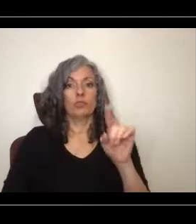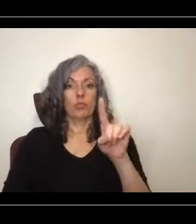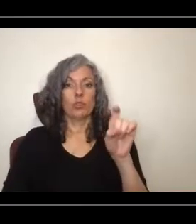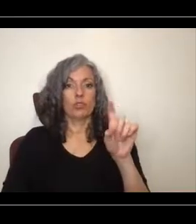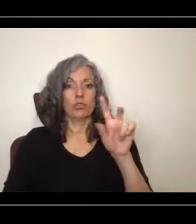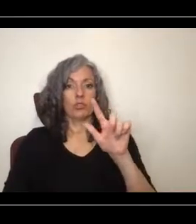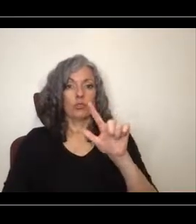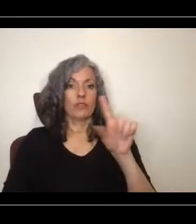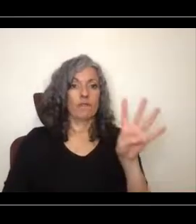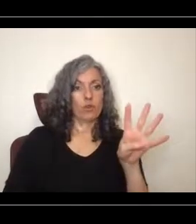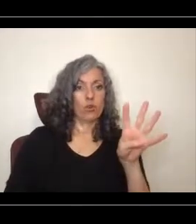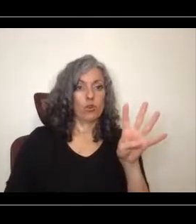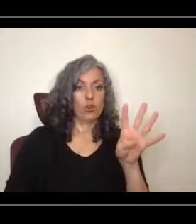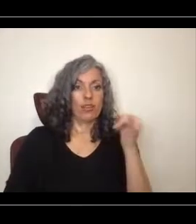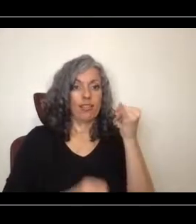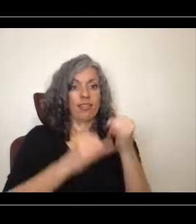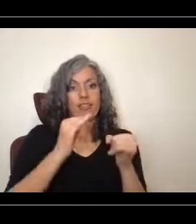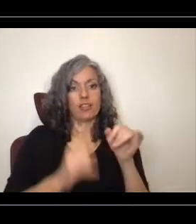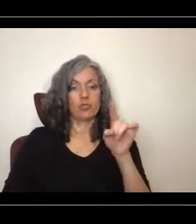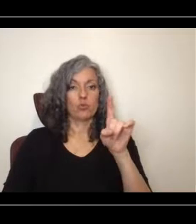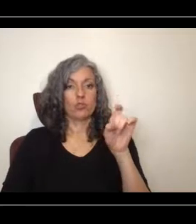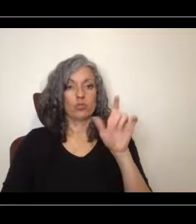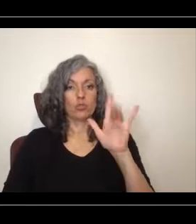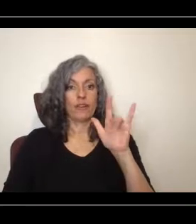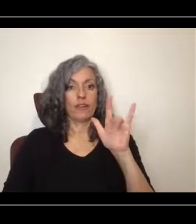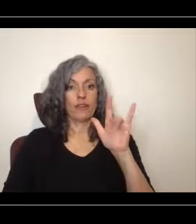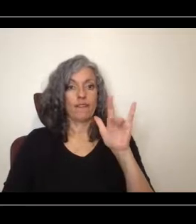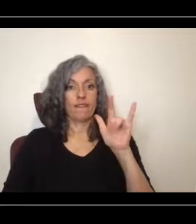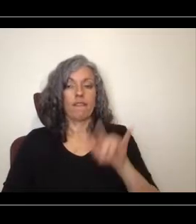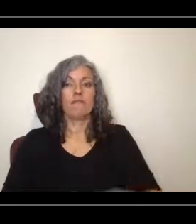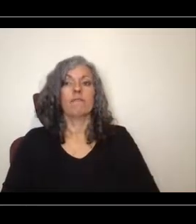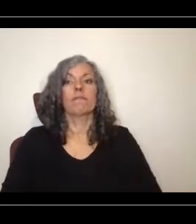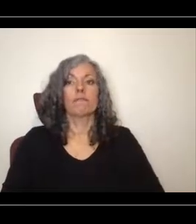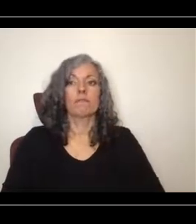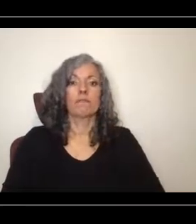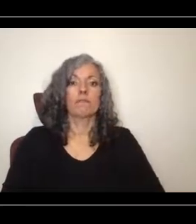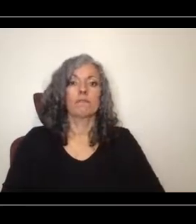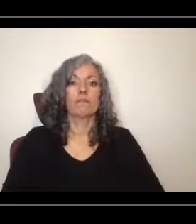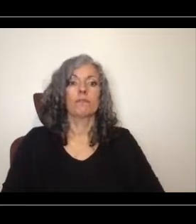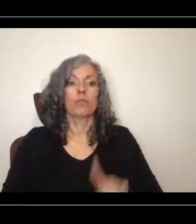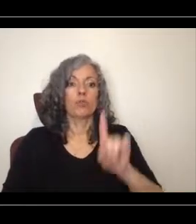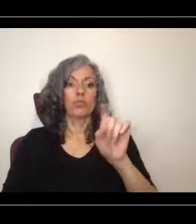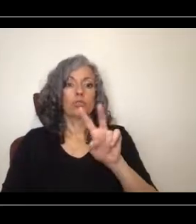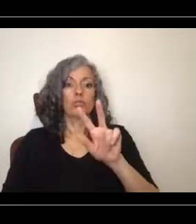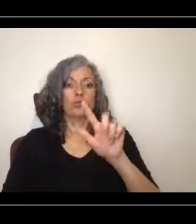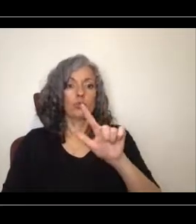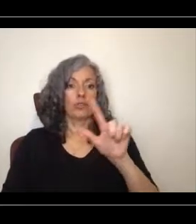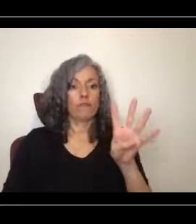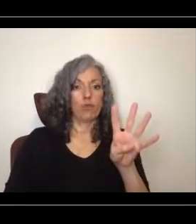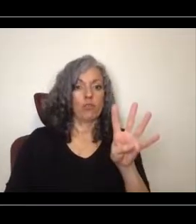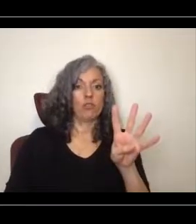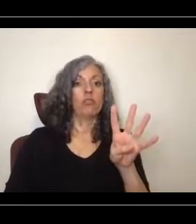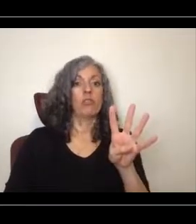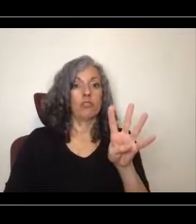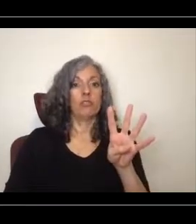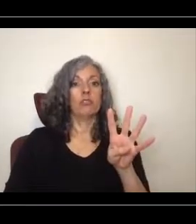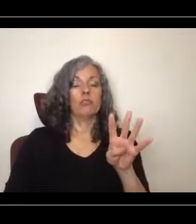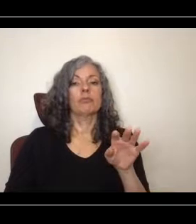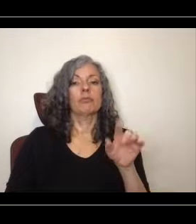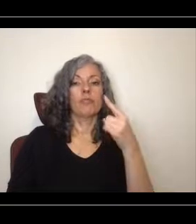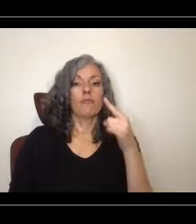our last items. Commissioners, tab 124 is an action item to approve a multi-funded Solutions for Congested